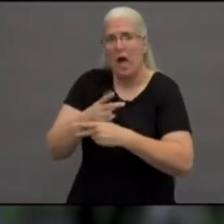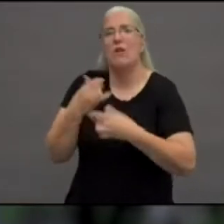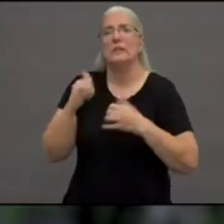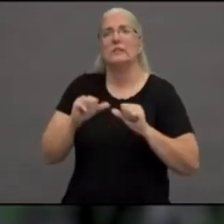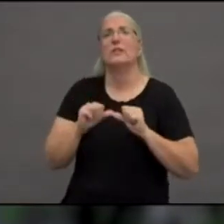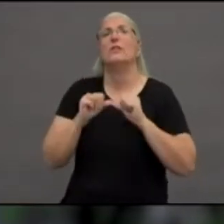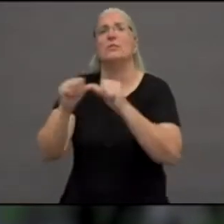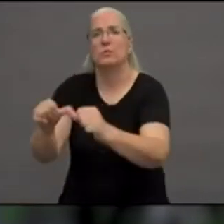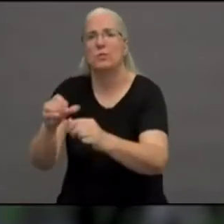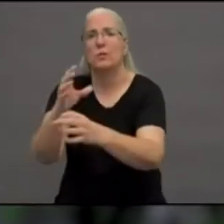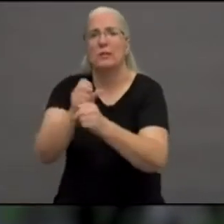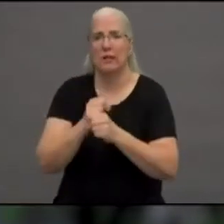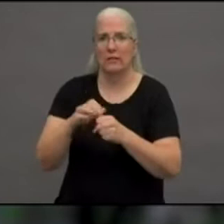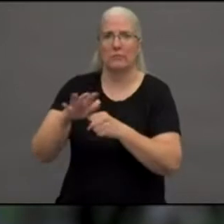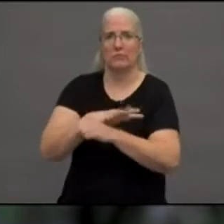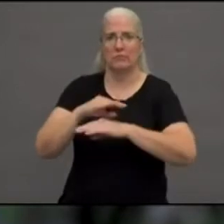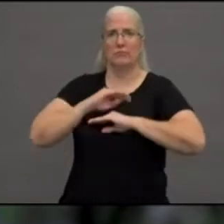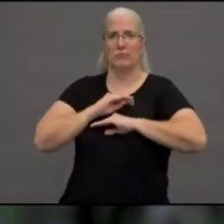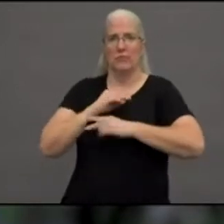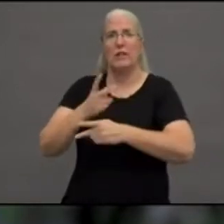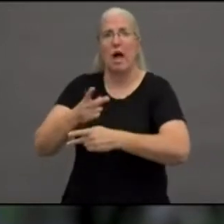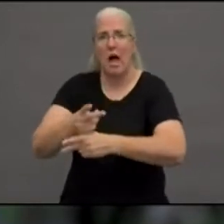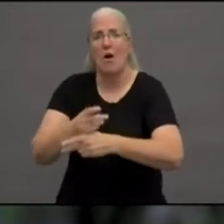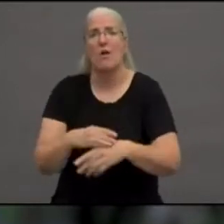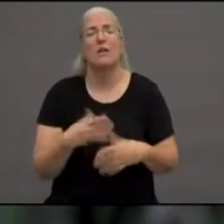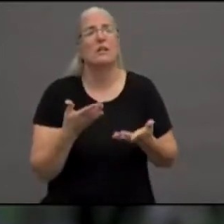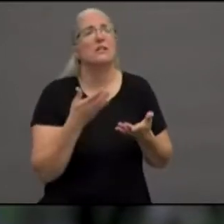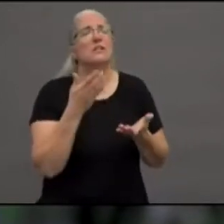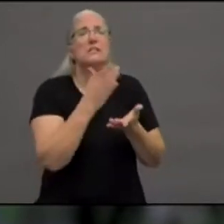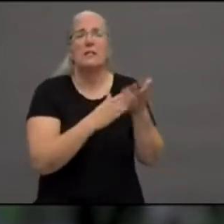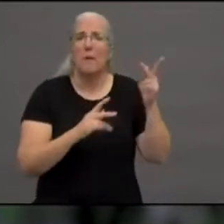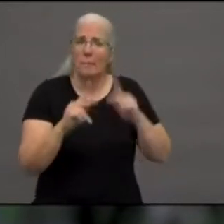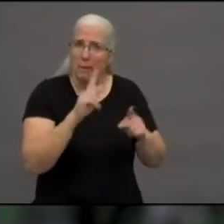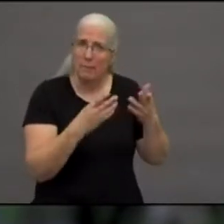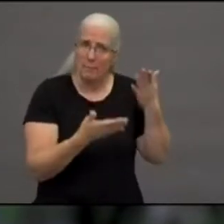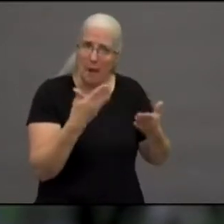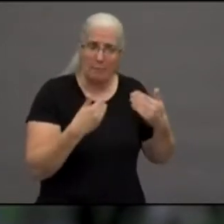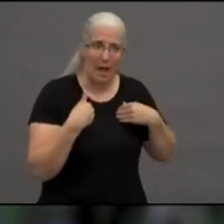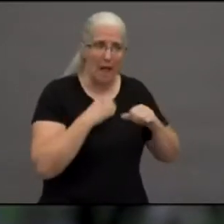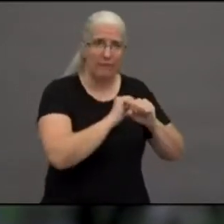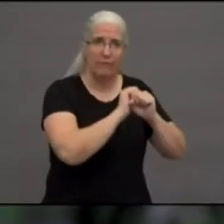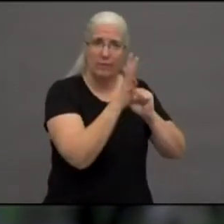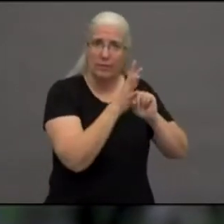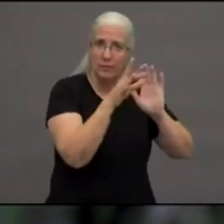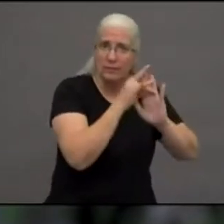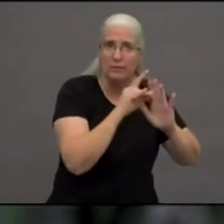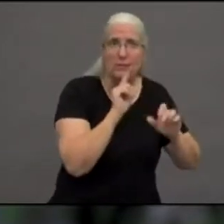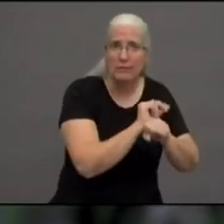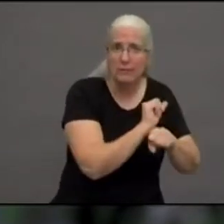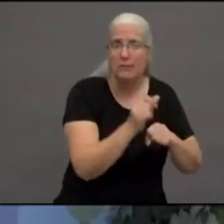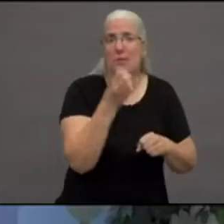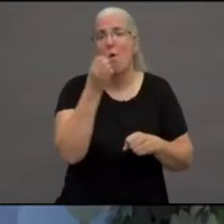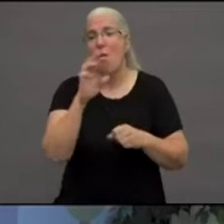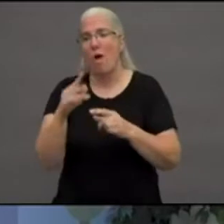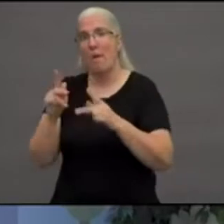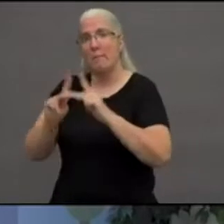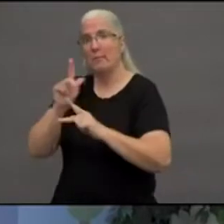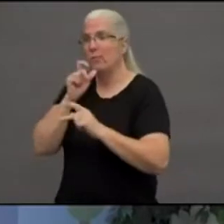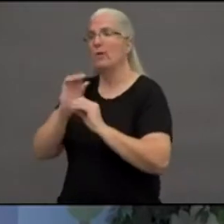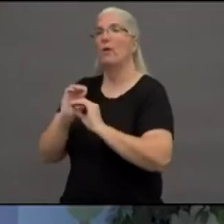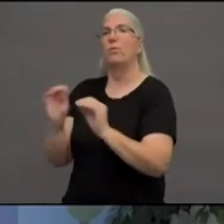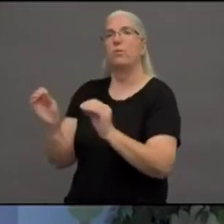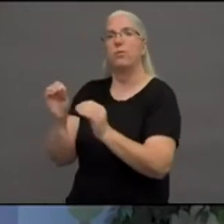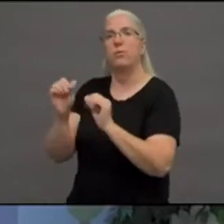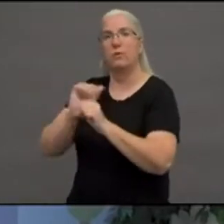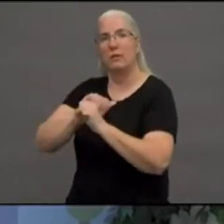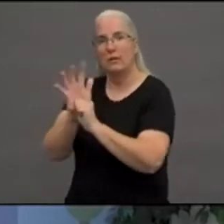positive or for all other non-COVID procedures and operations.